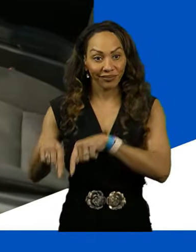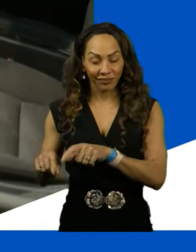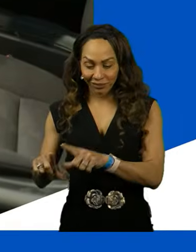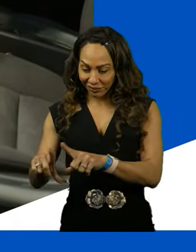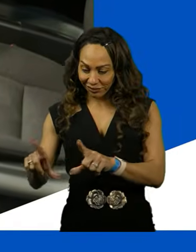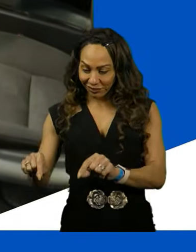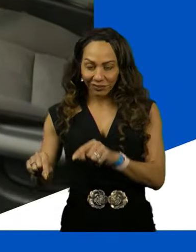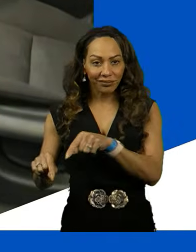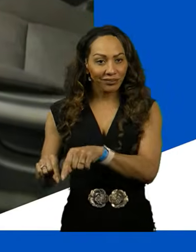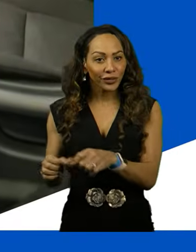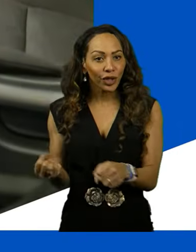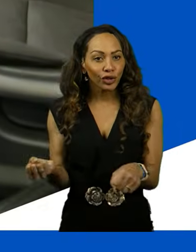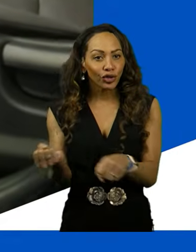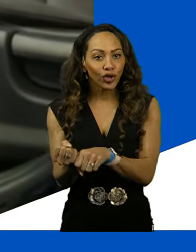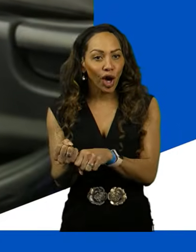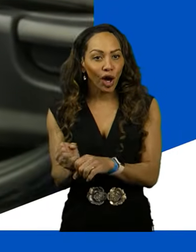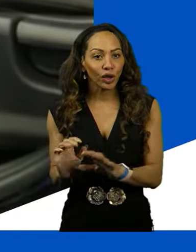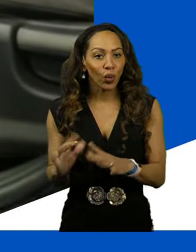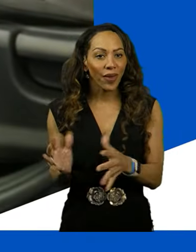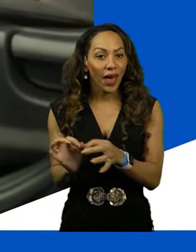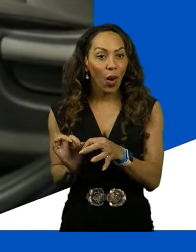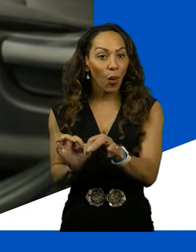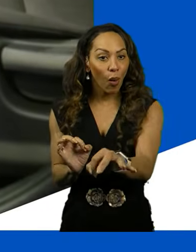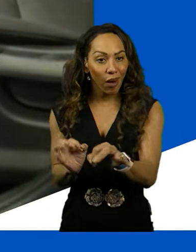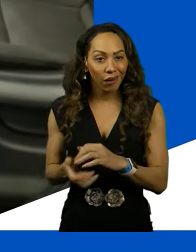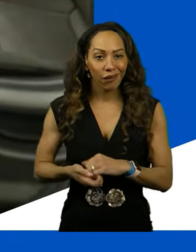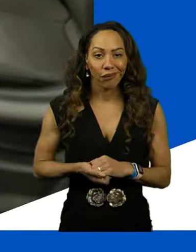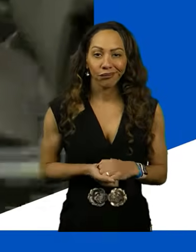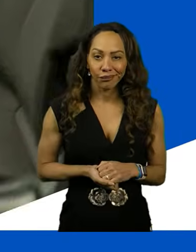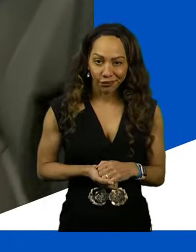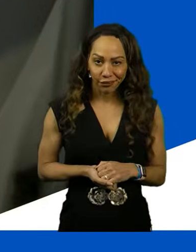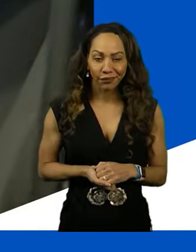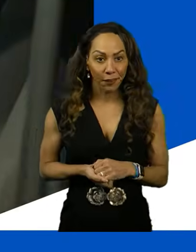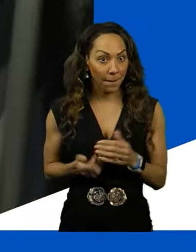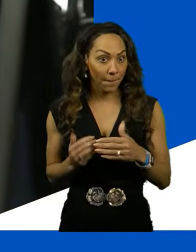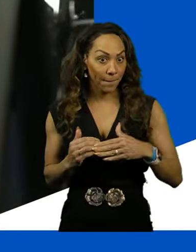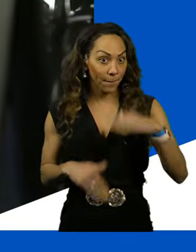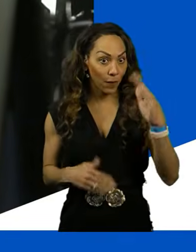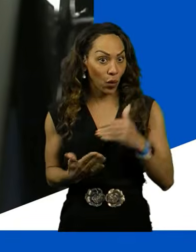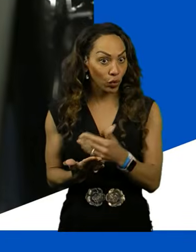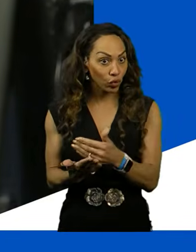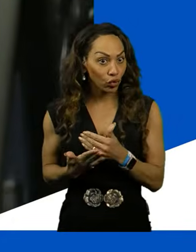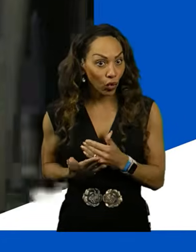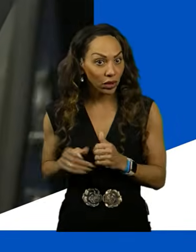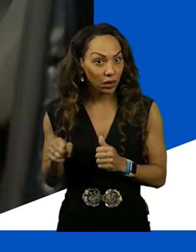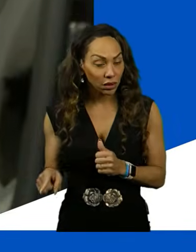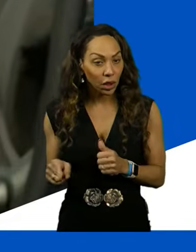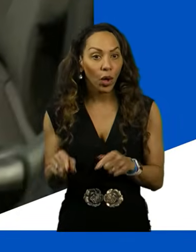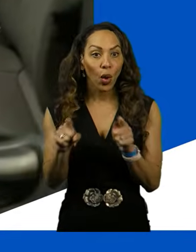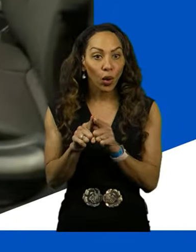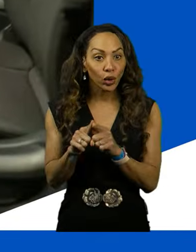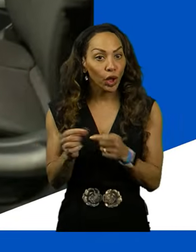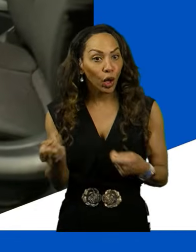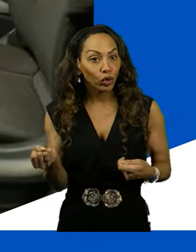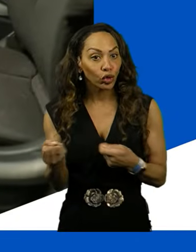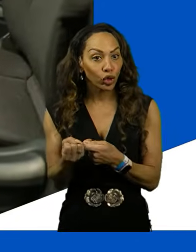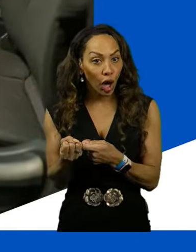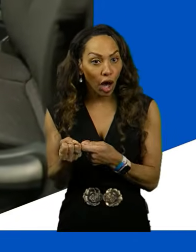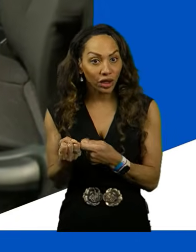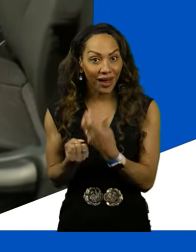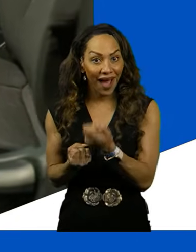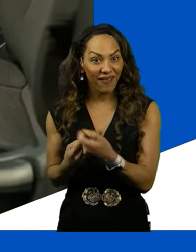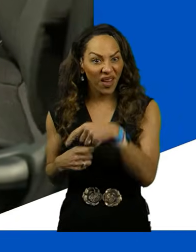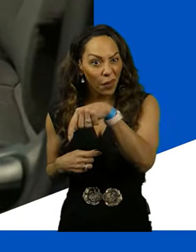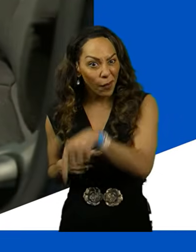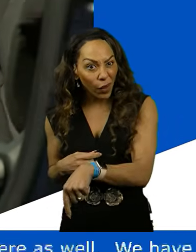spot. There's even more stowage down below here as well. We've got charging ports at the bottom, and also